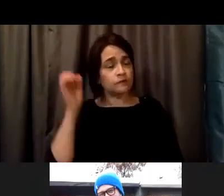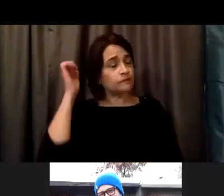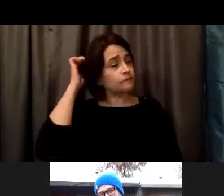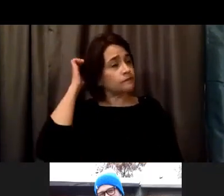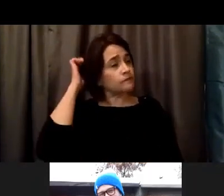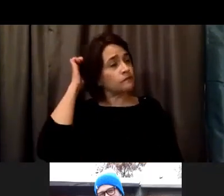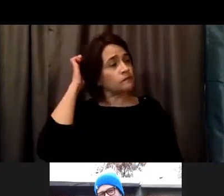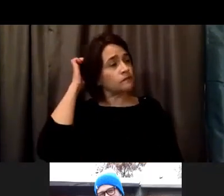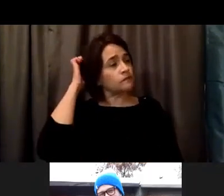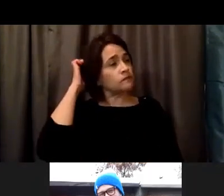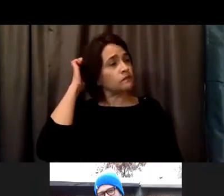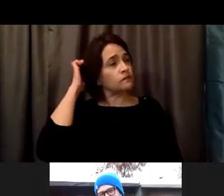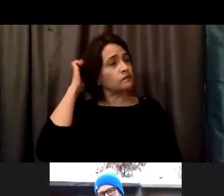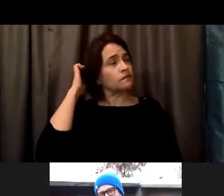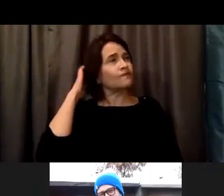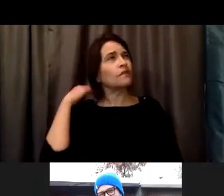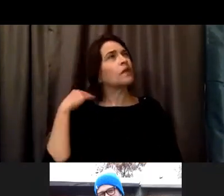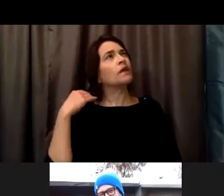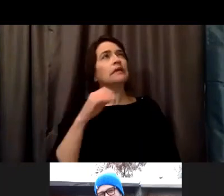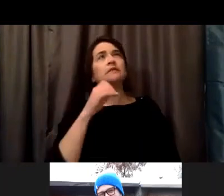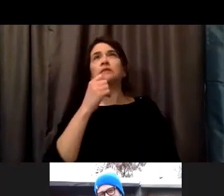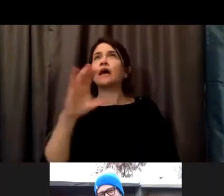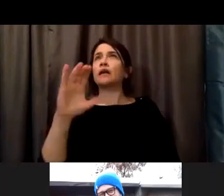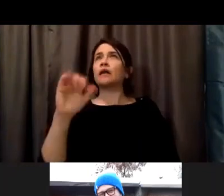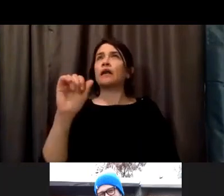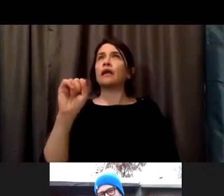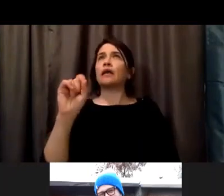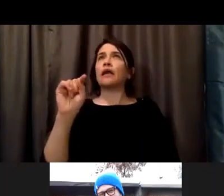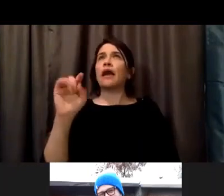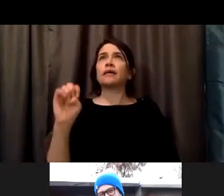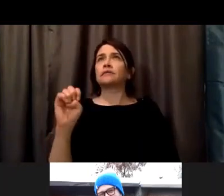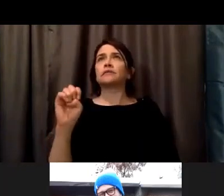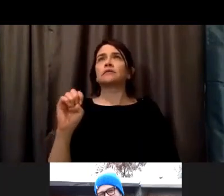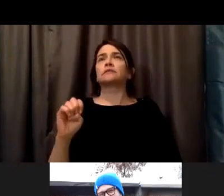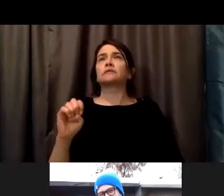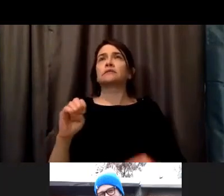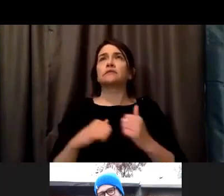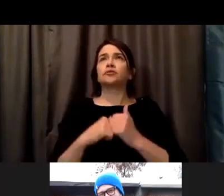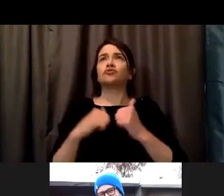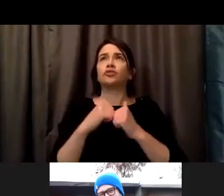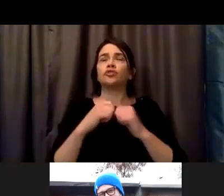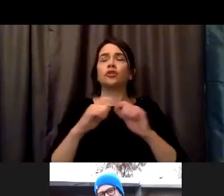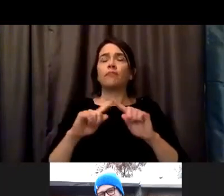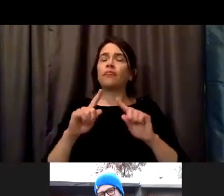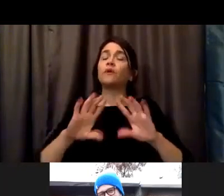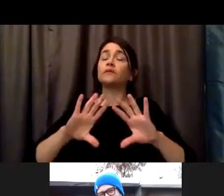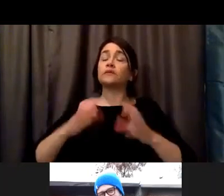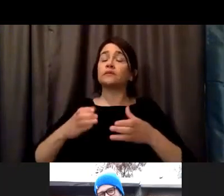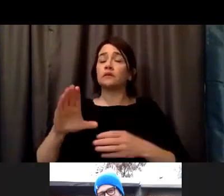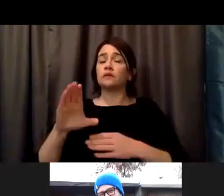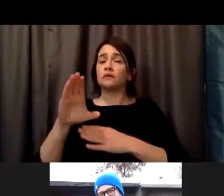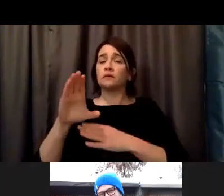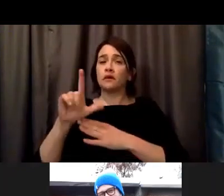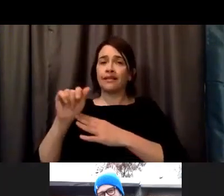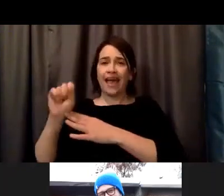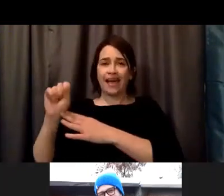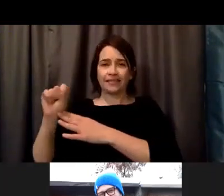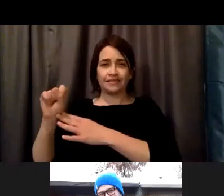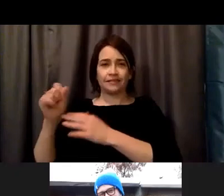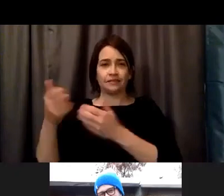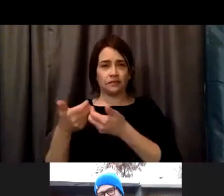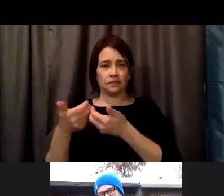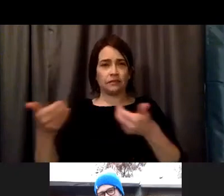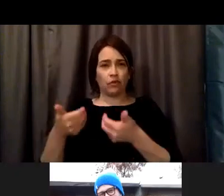although not a caste structure, but there's definitely a class separation amongst the people